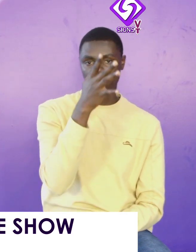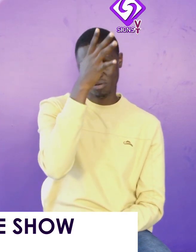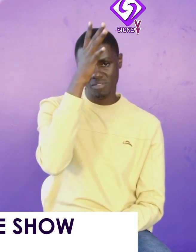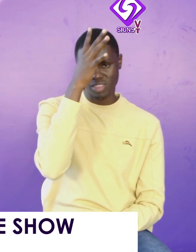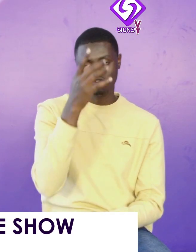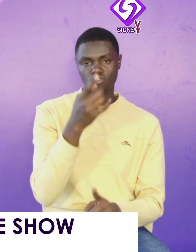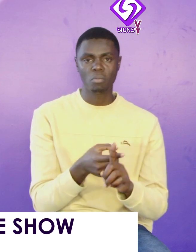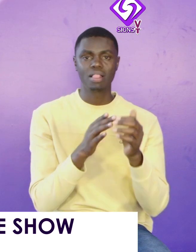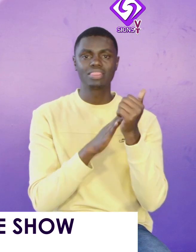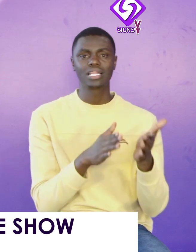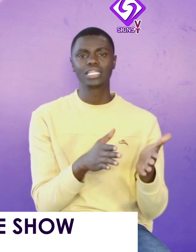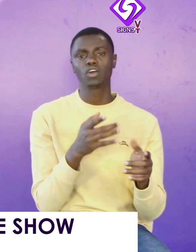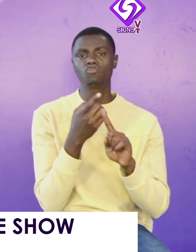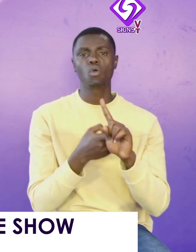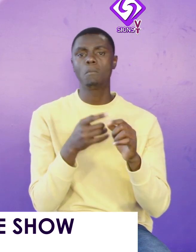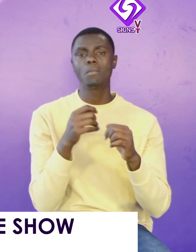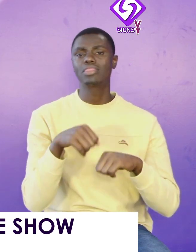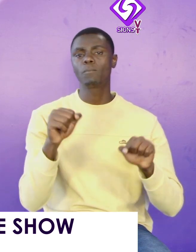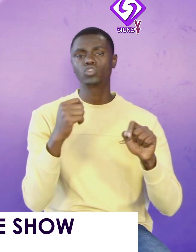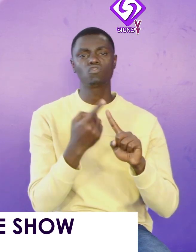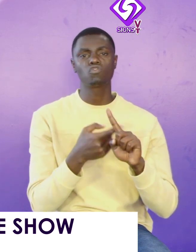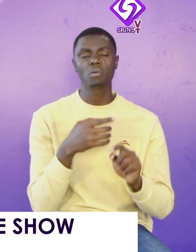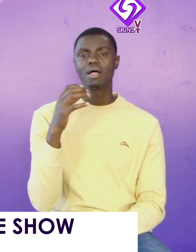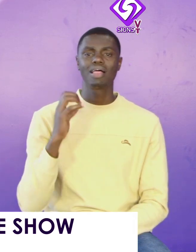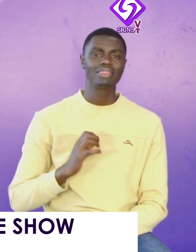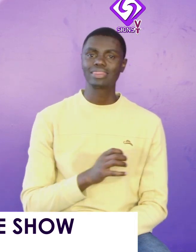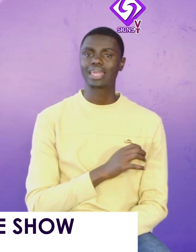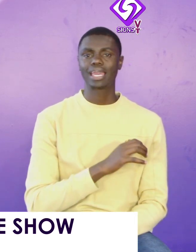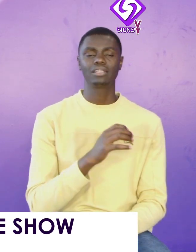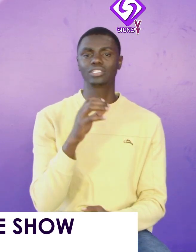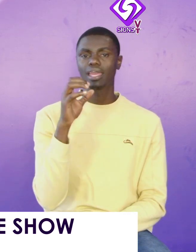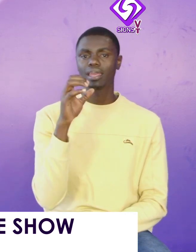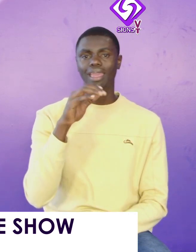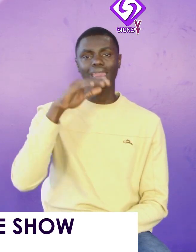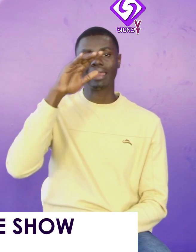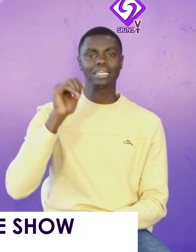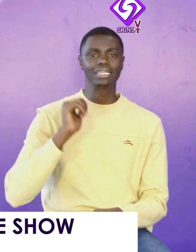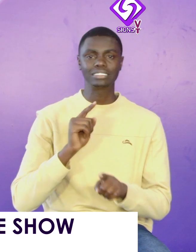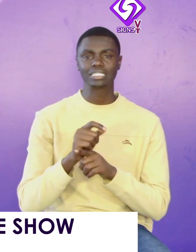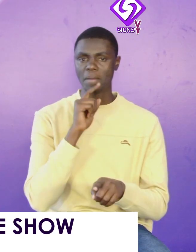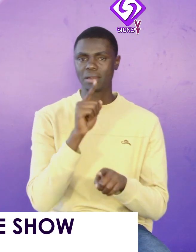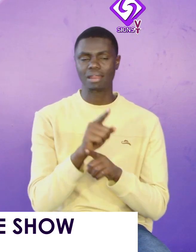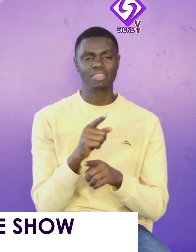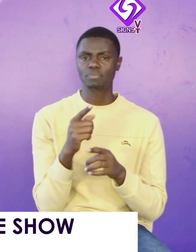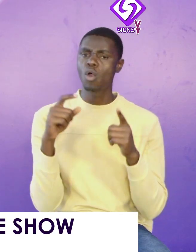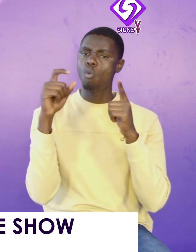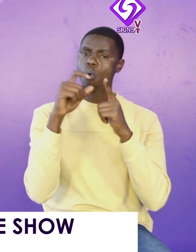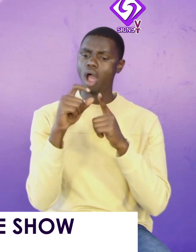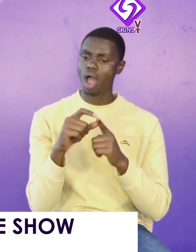from the boss or from the elder sister or elder brother. These words are